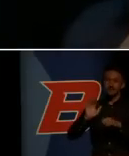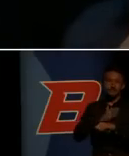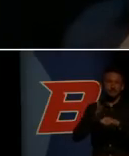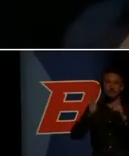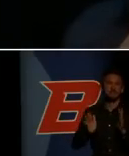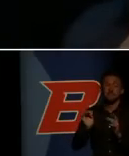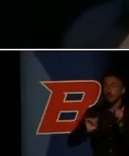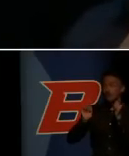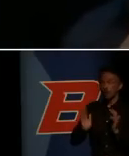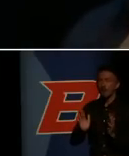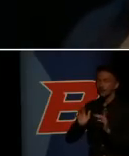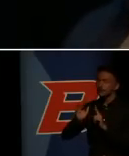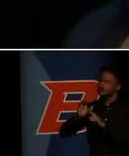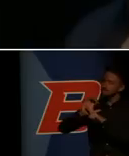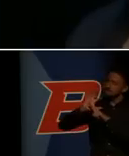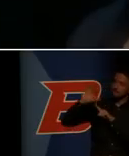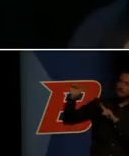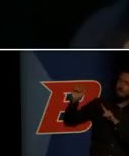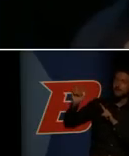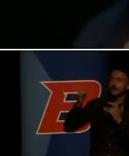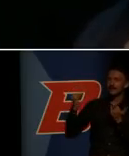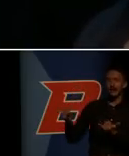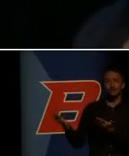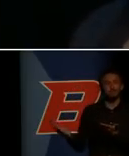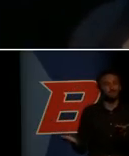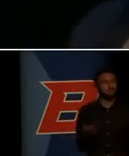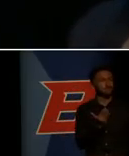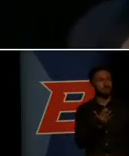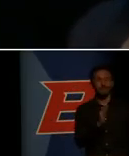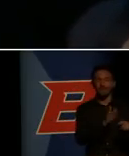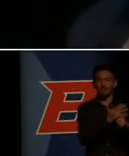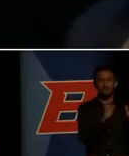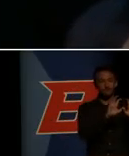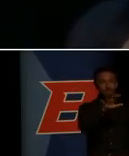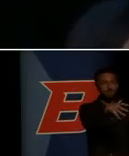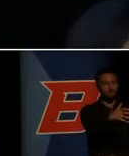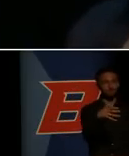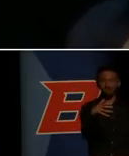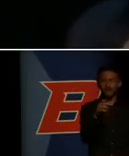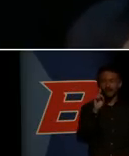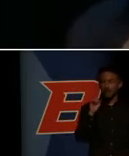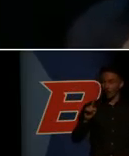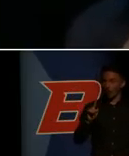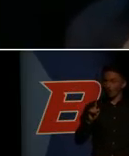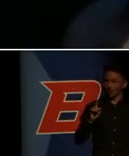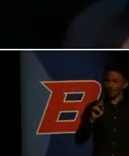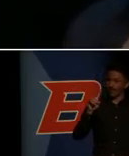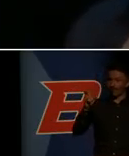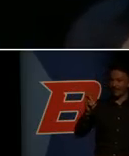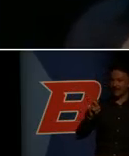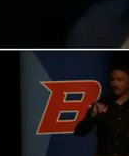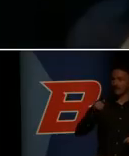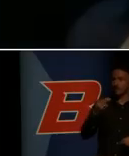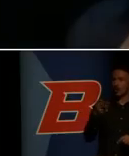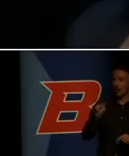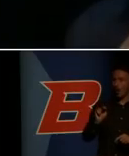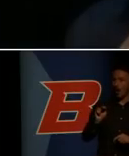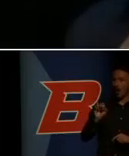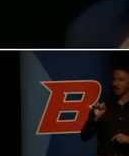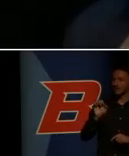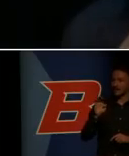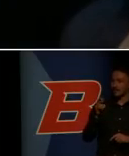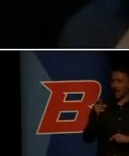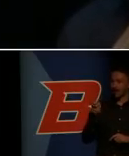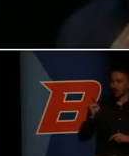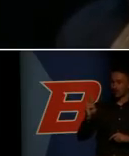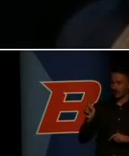to witness a musical collaboration between the diva and Johann Sebastian Bach, famed composer of the Baroque era. You're about to